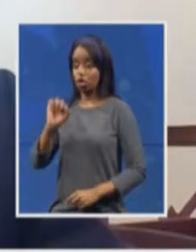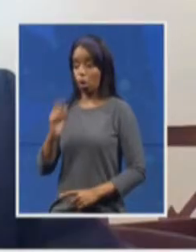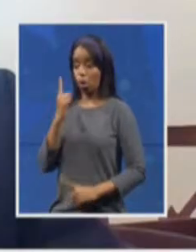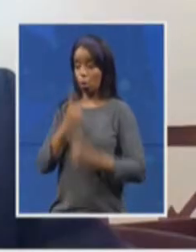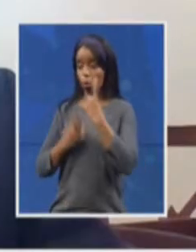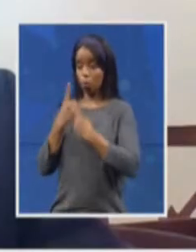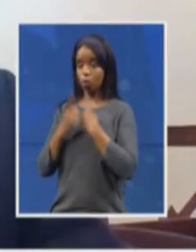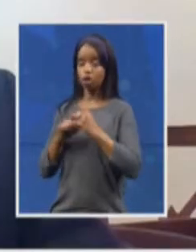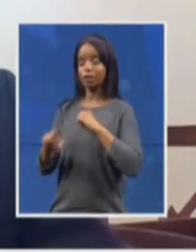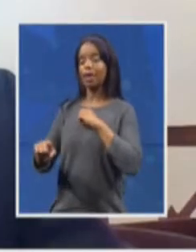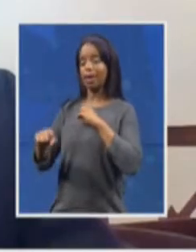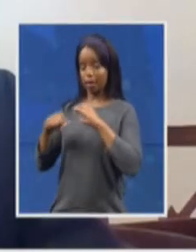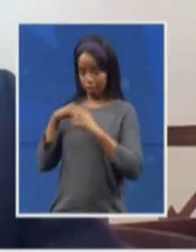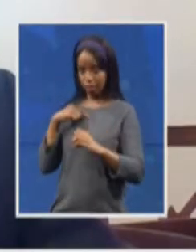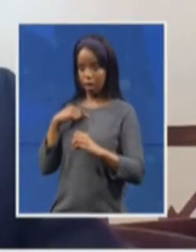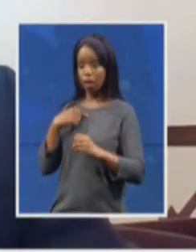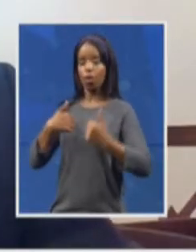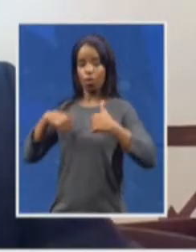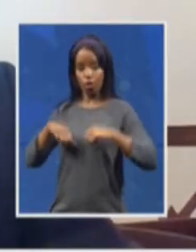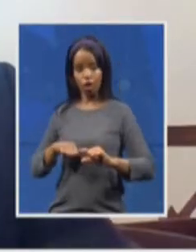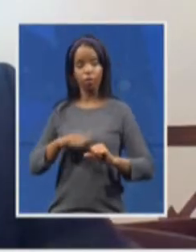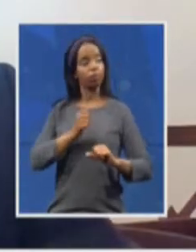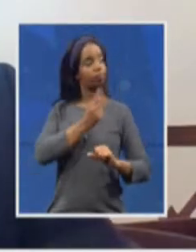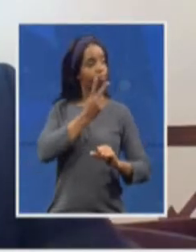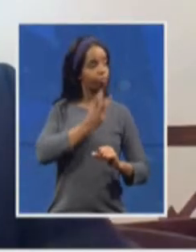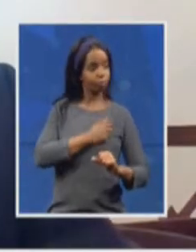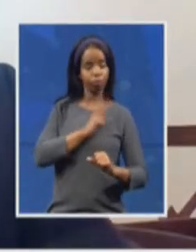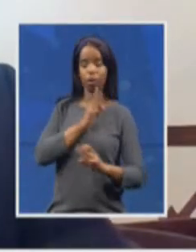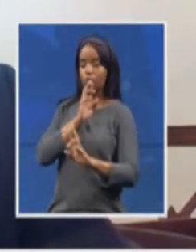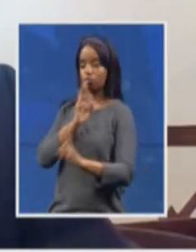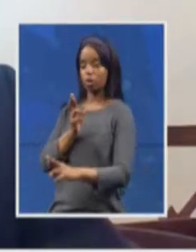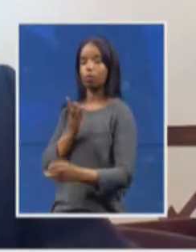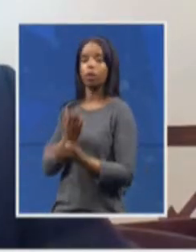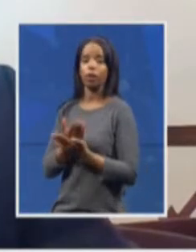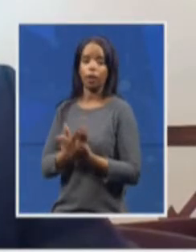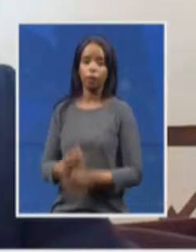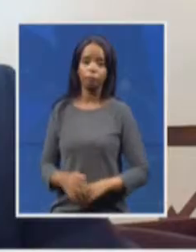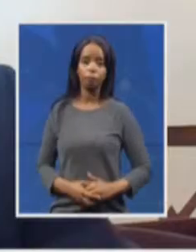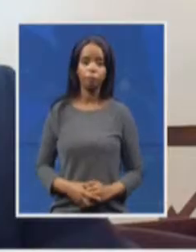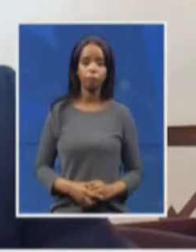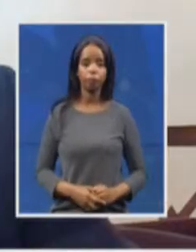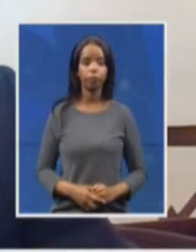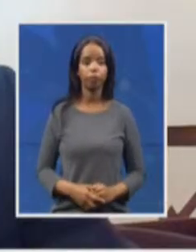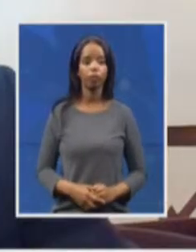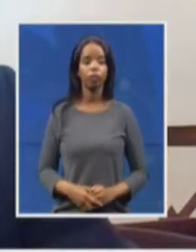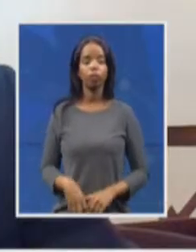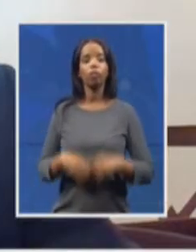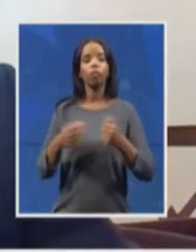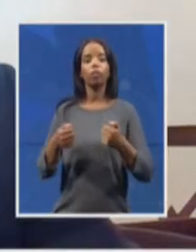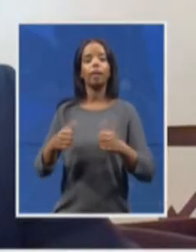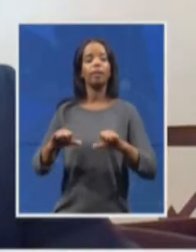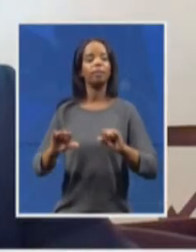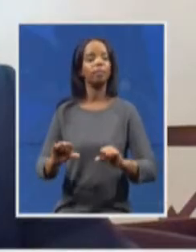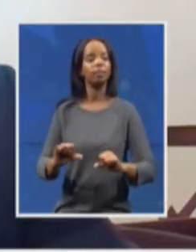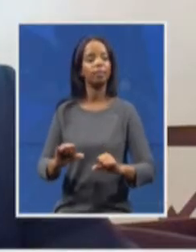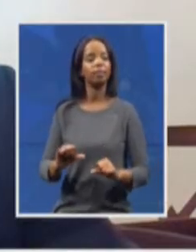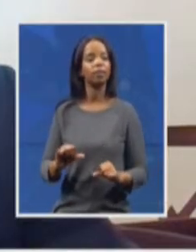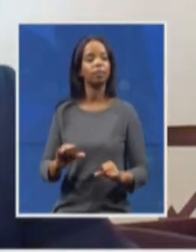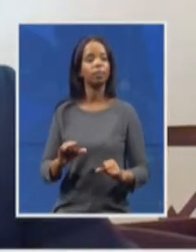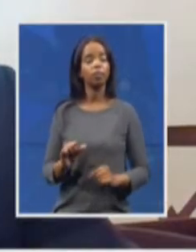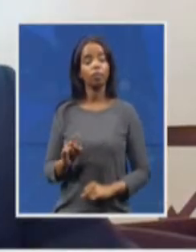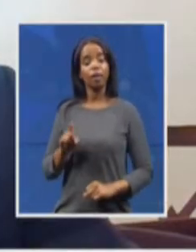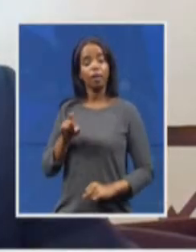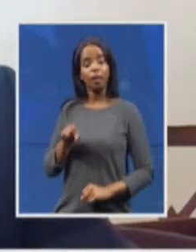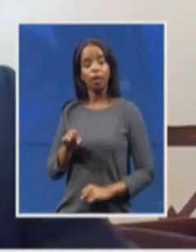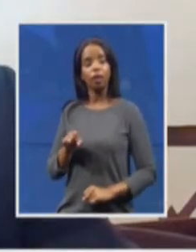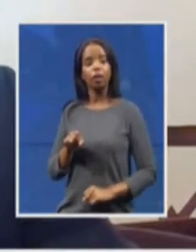to those as soon as we possibly can. Craig Mockel has this to say. Given the diesel